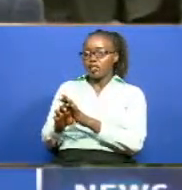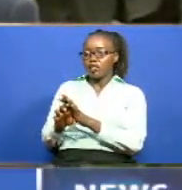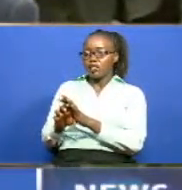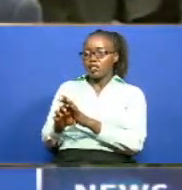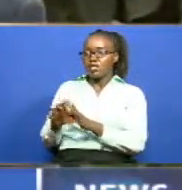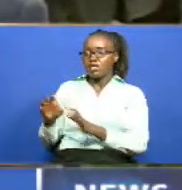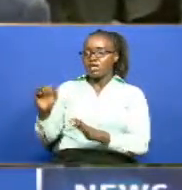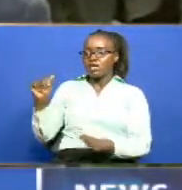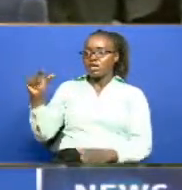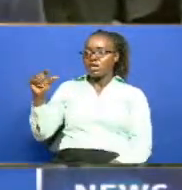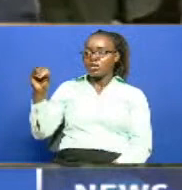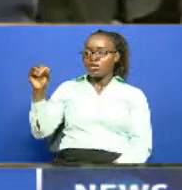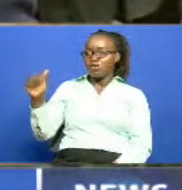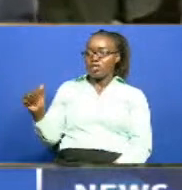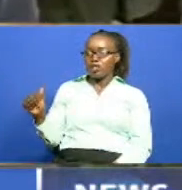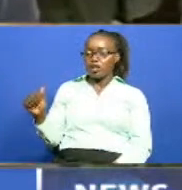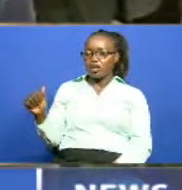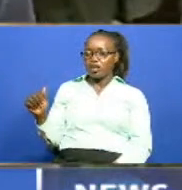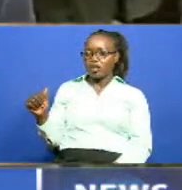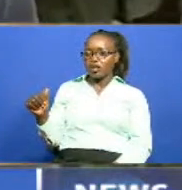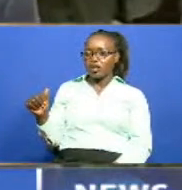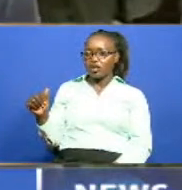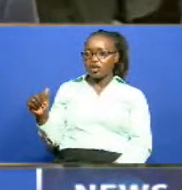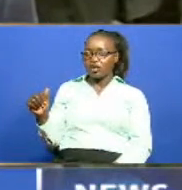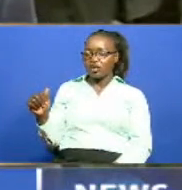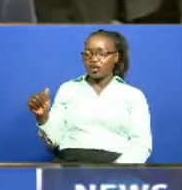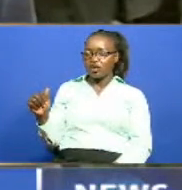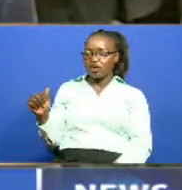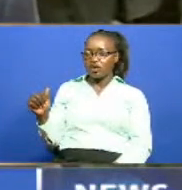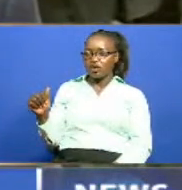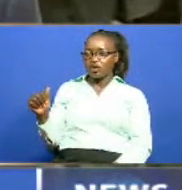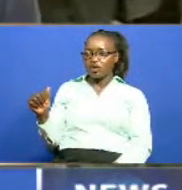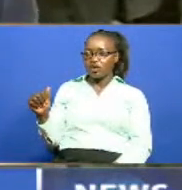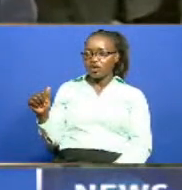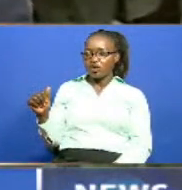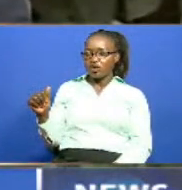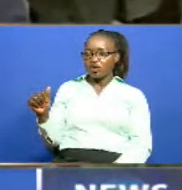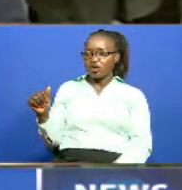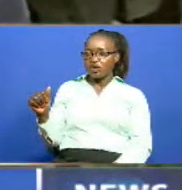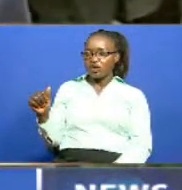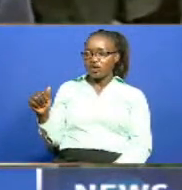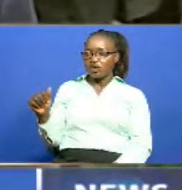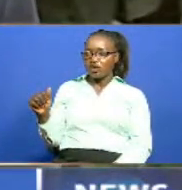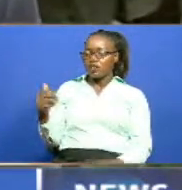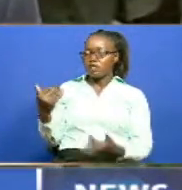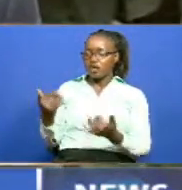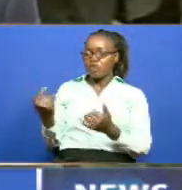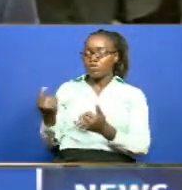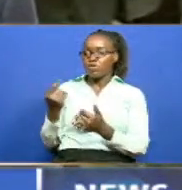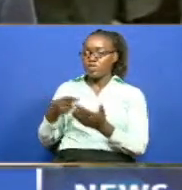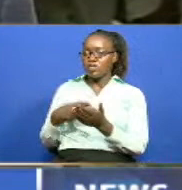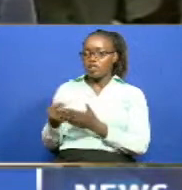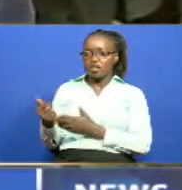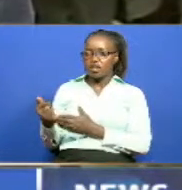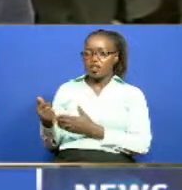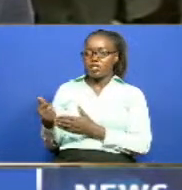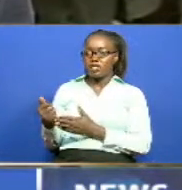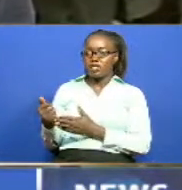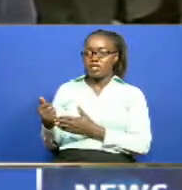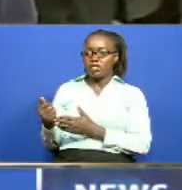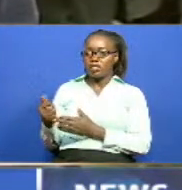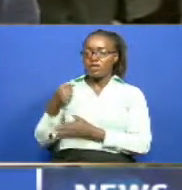and Opportunity Act, AGOA, and things listed there. Currently, we only sell some